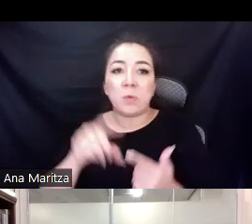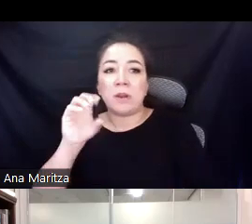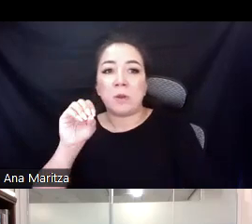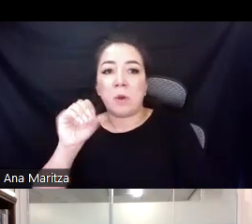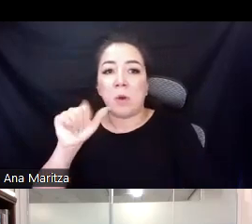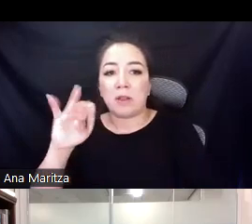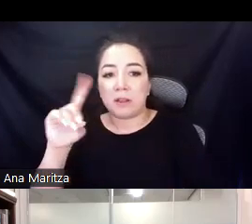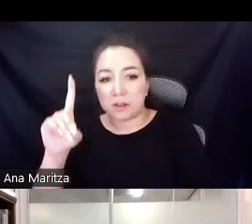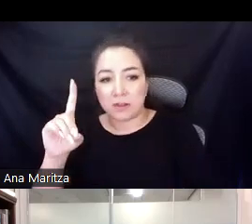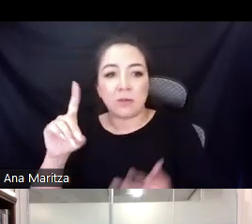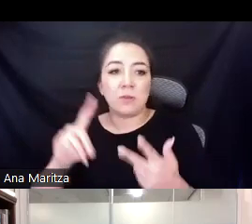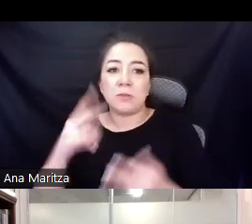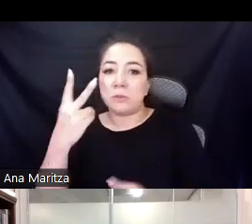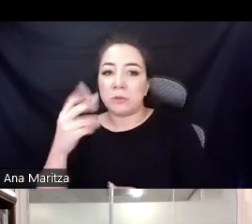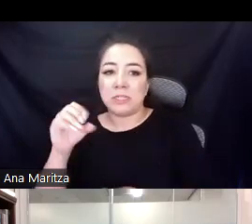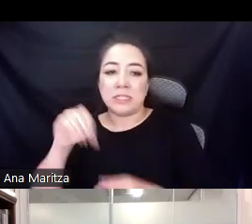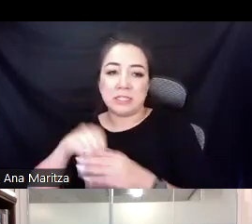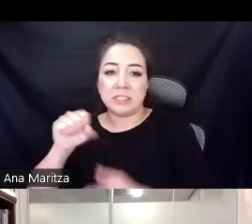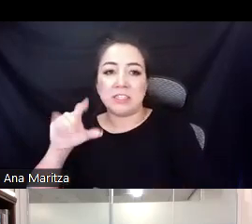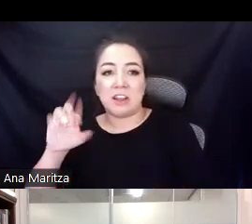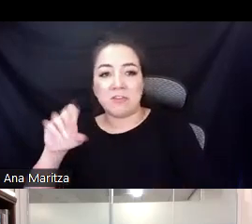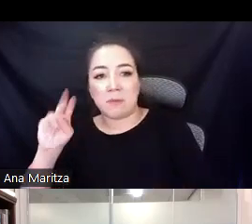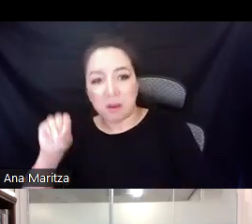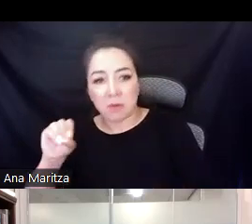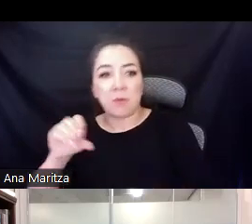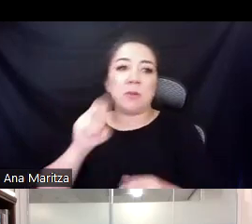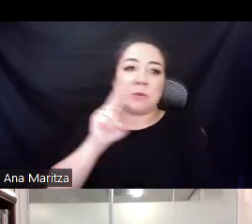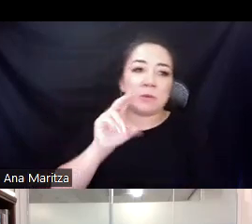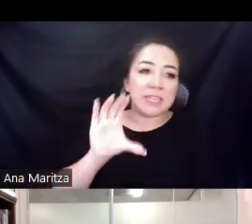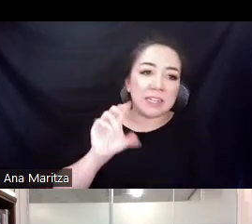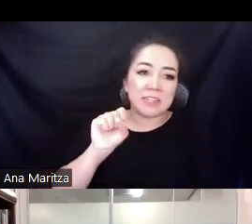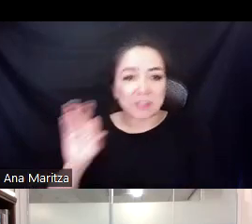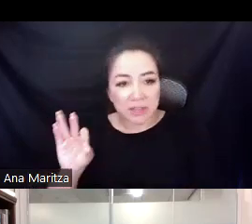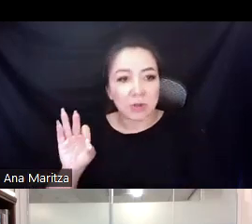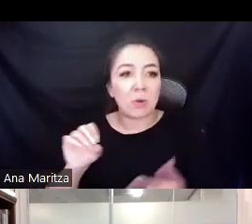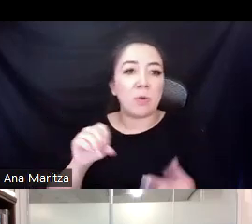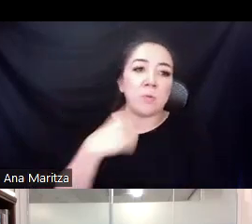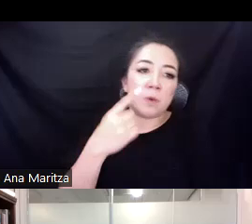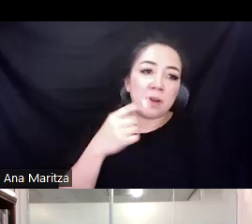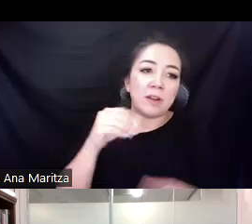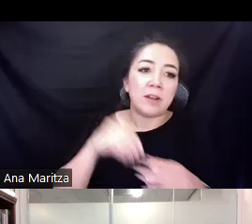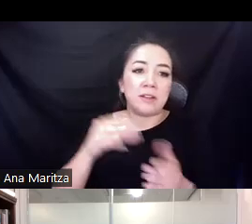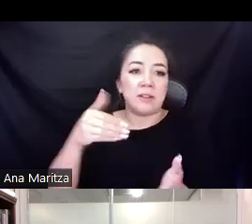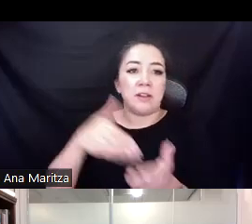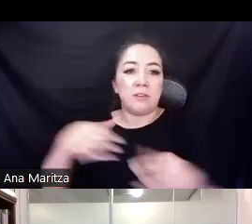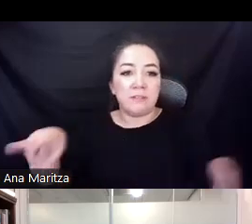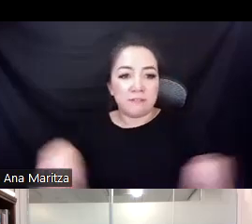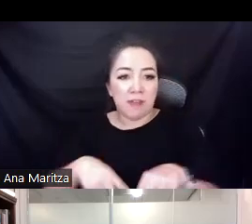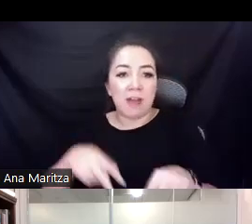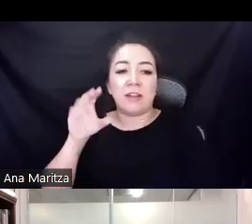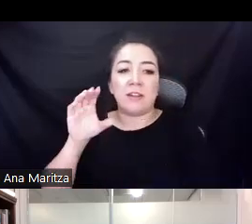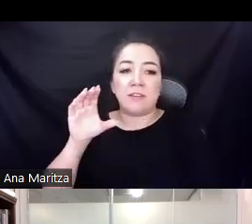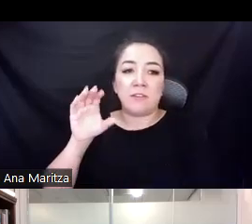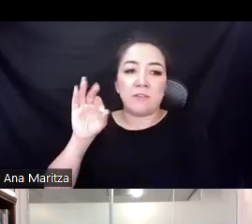Sacramento, two associated with UC San Francisco, one in the city of San Francisco and one in the Central Valley in Fresno.